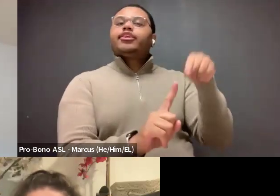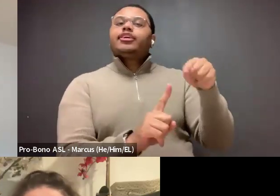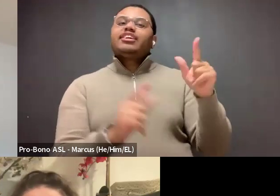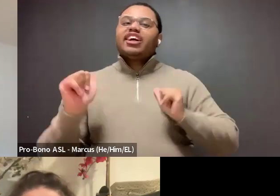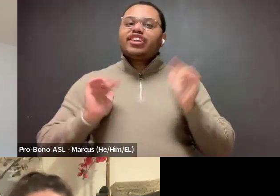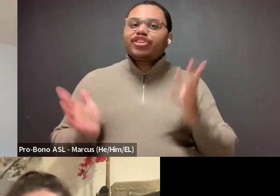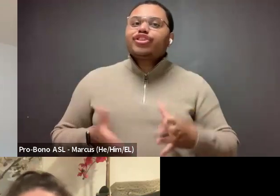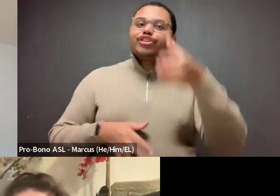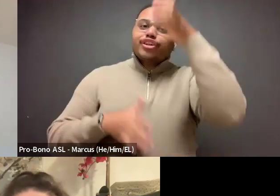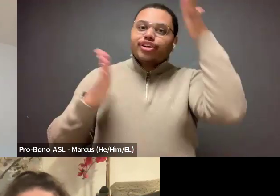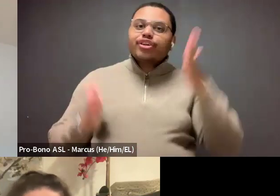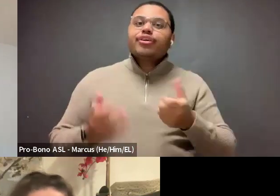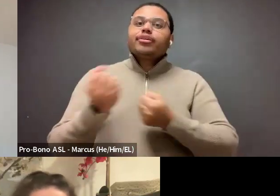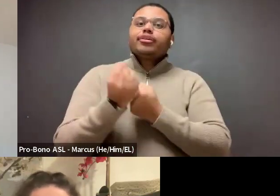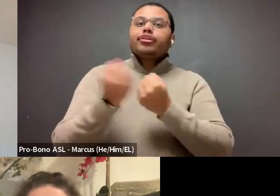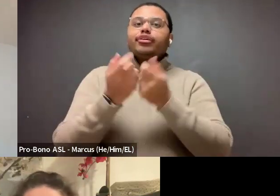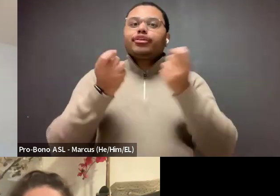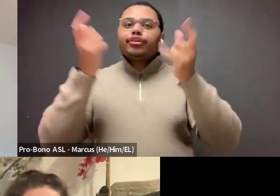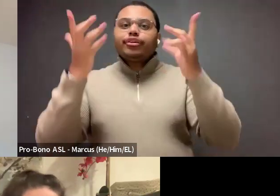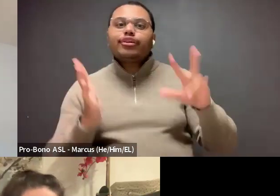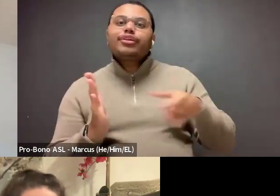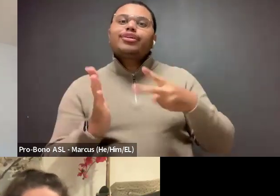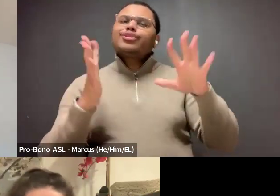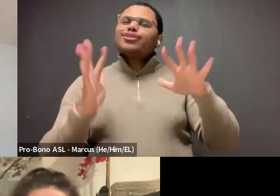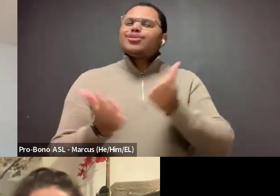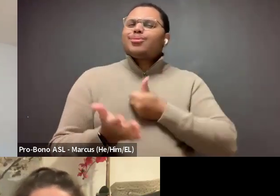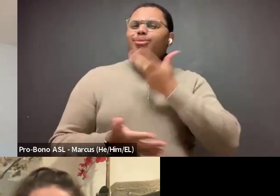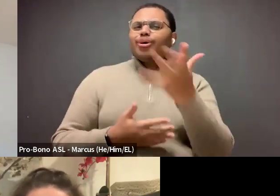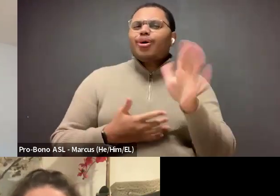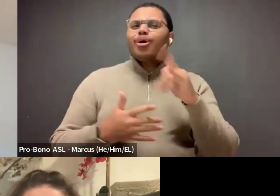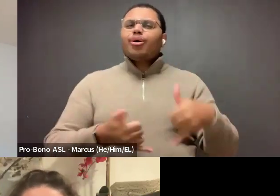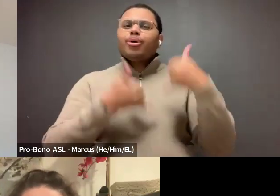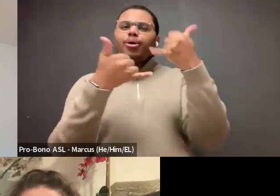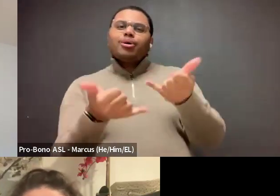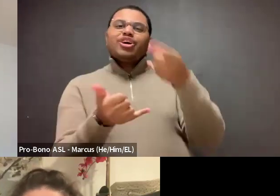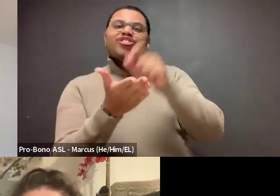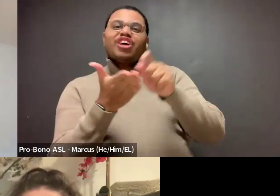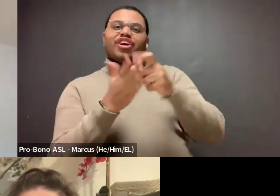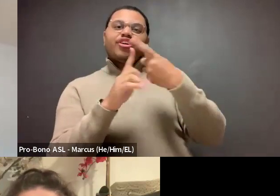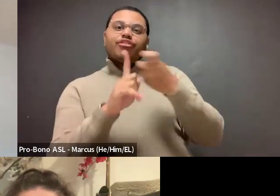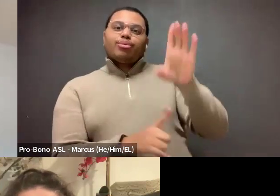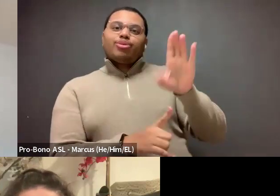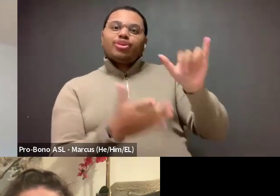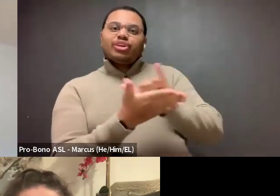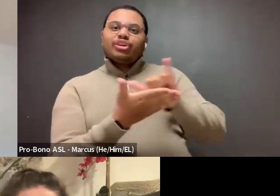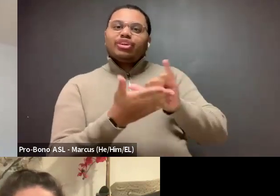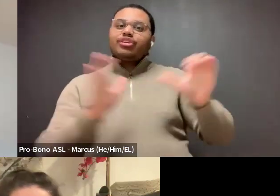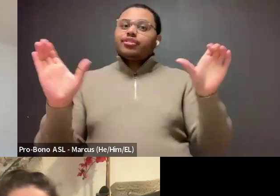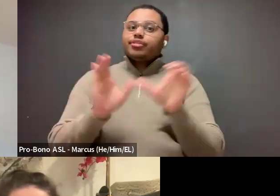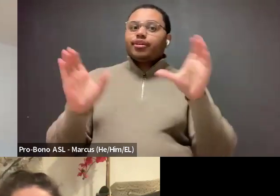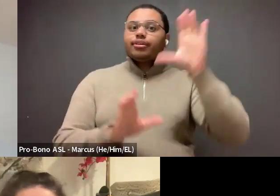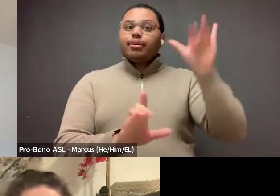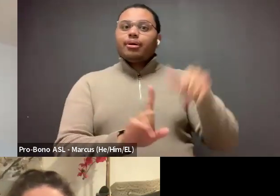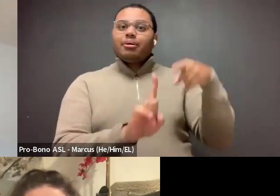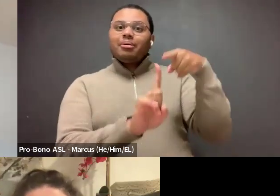intimacy director, dancer, poet, and award-winning writer from Brooklyn, New York. She is certified by intimacy directors and